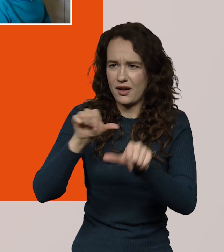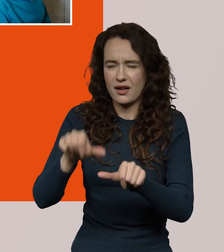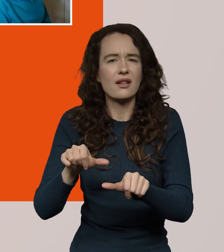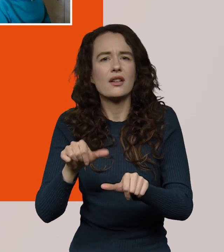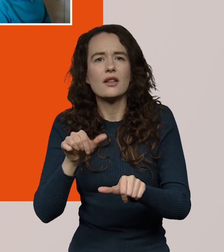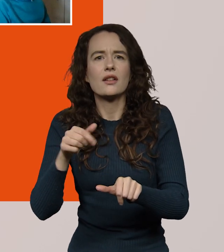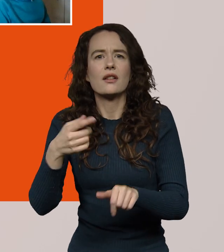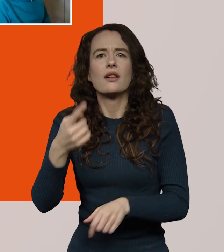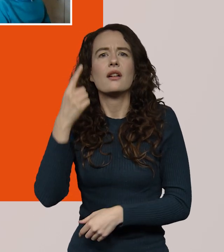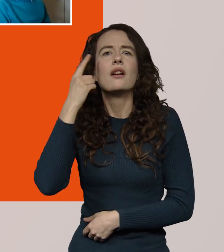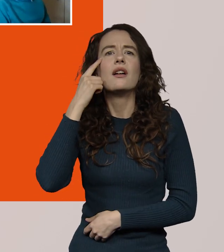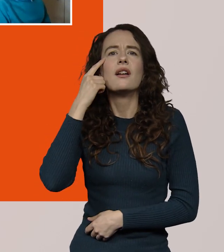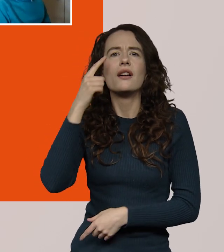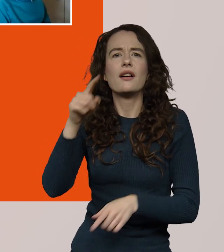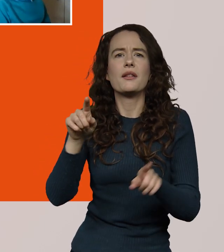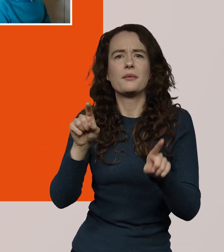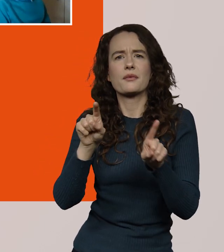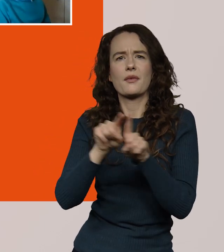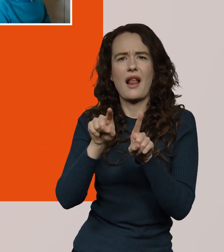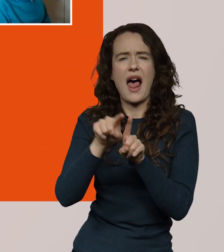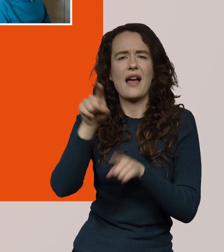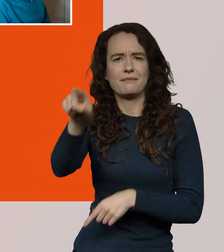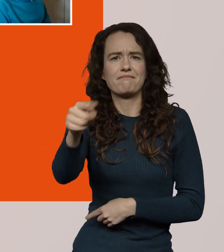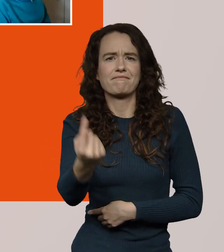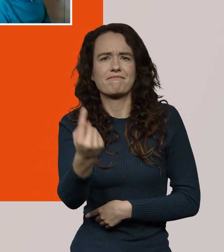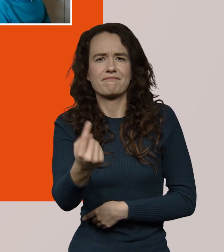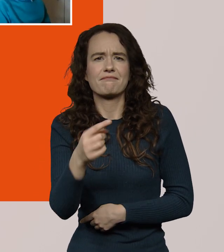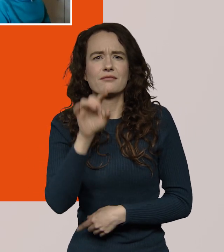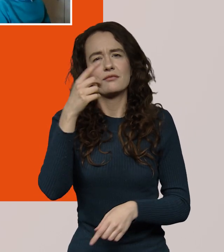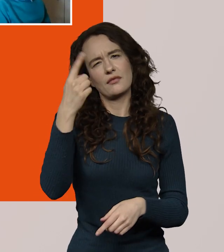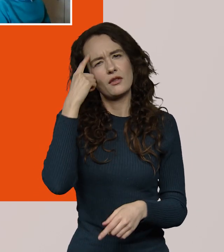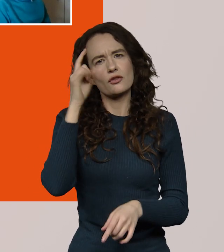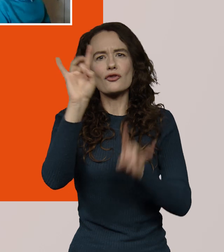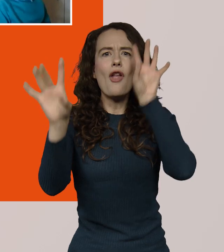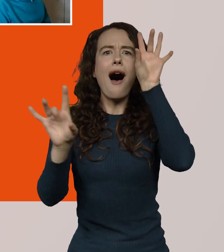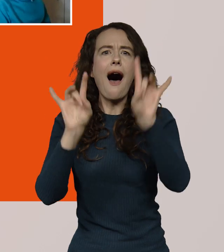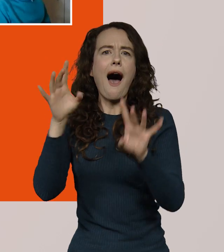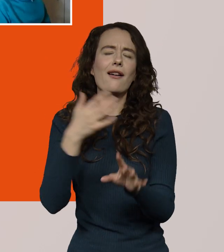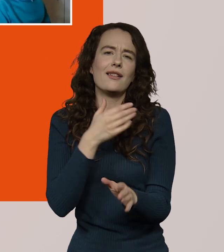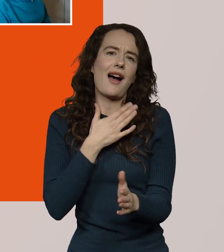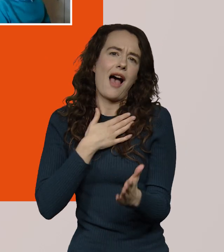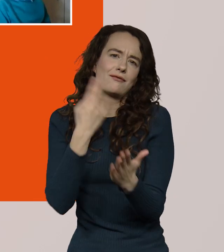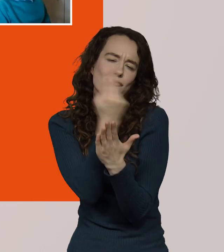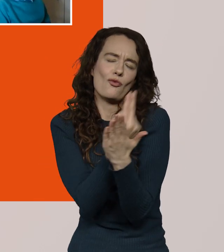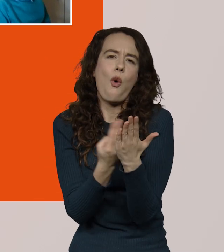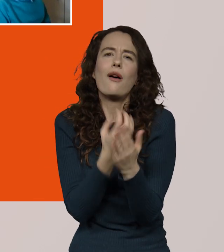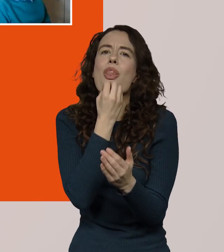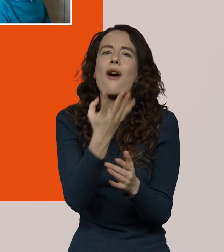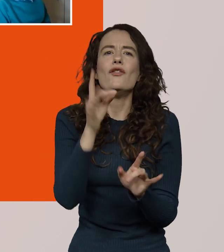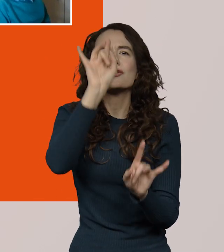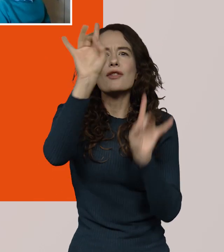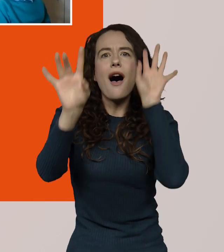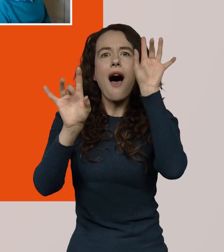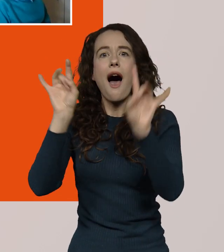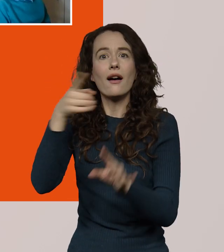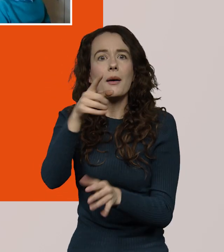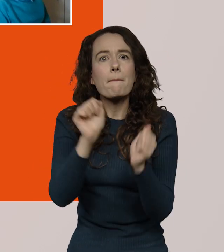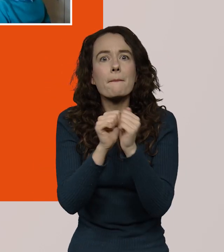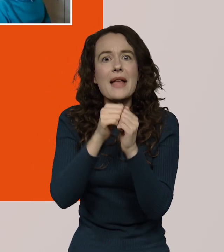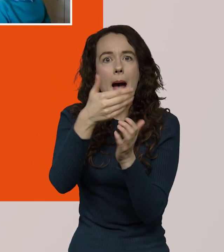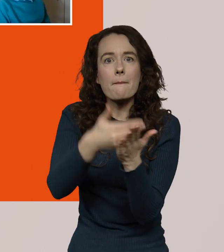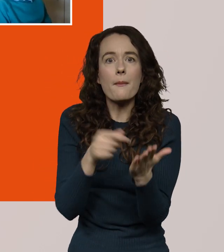really full, we've also got to make sure that we're in other people's balloons and that we're helping, we're supporting, we're guiding. It's really key. So thank